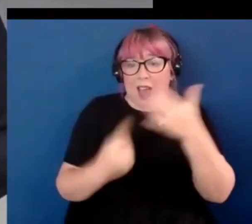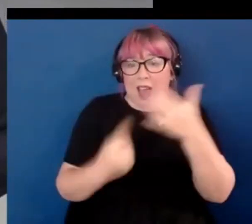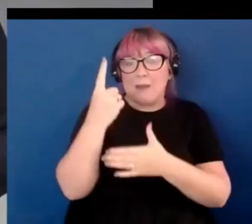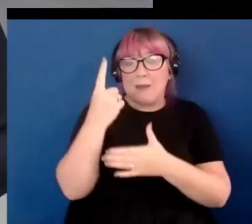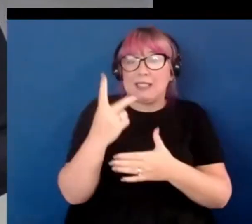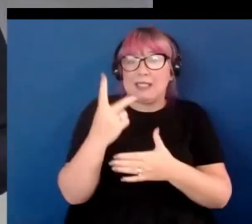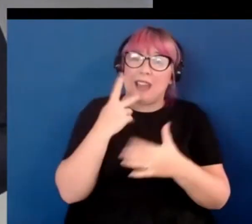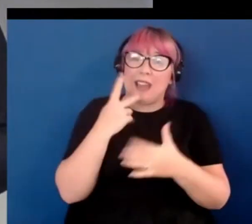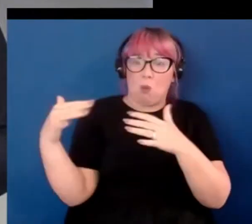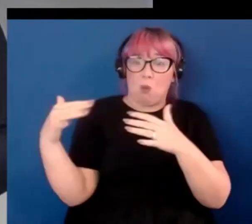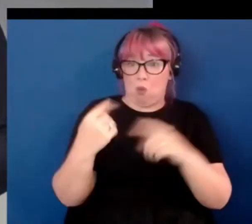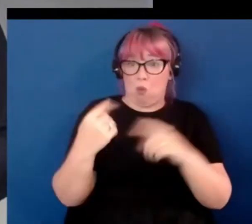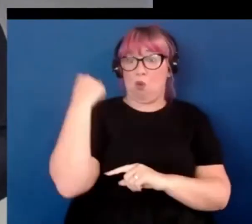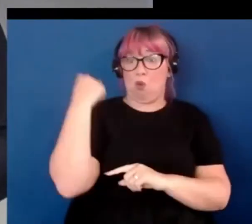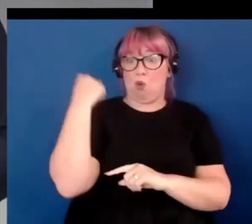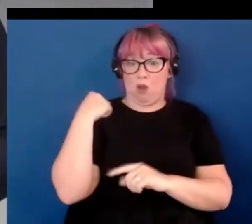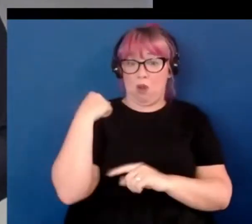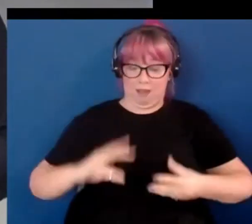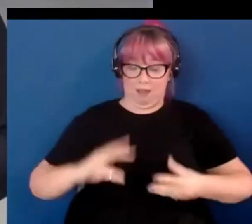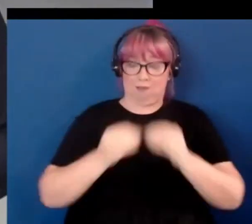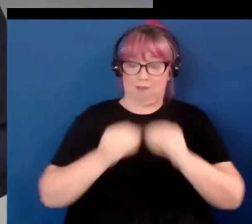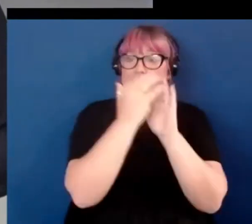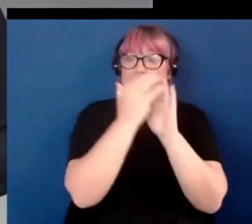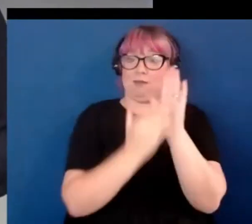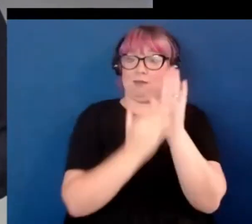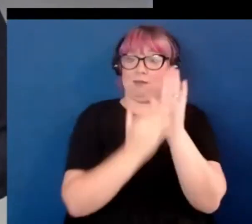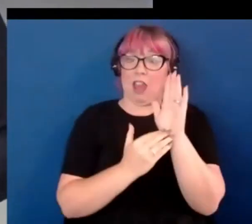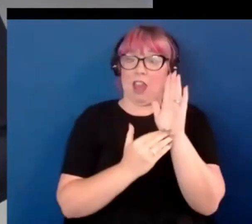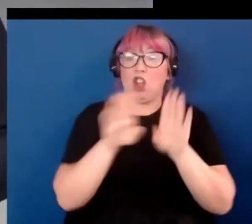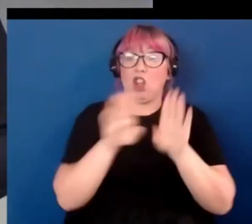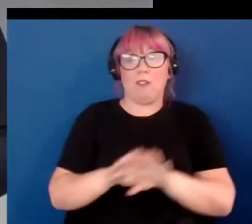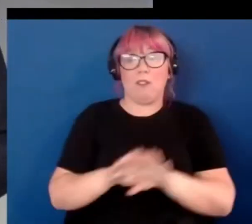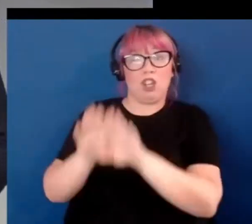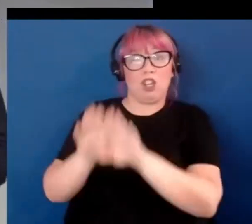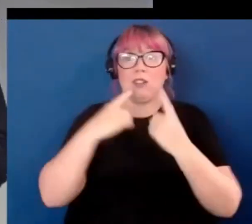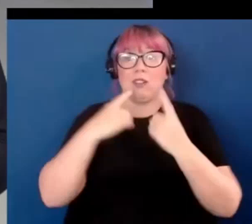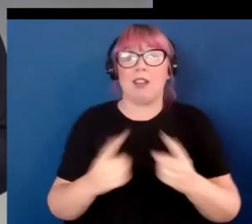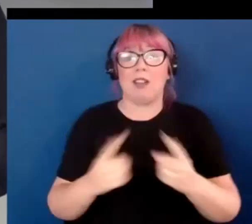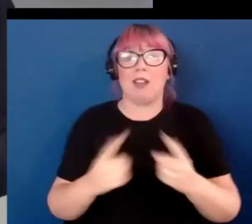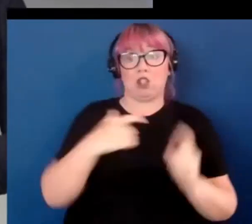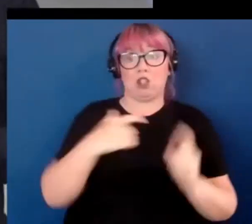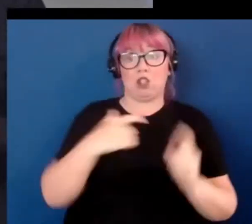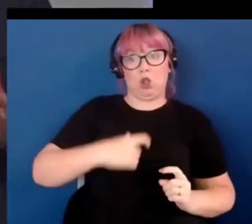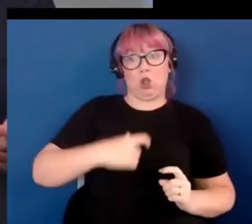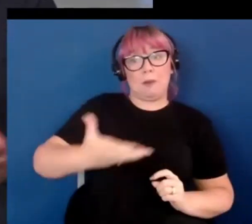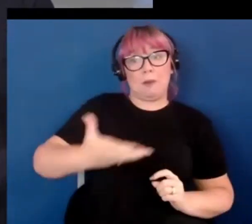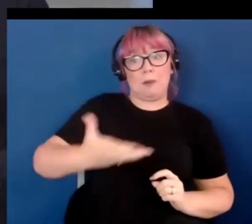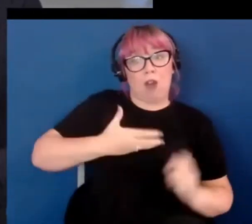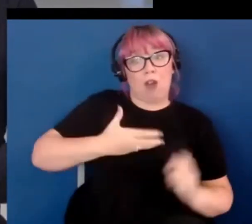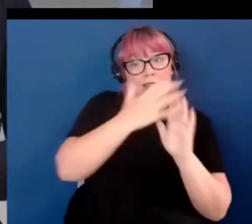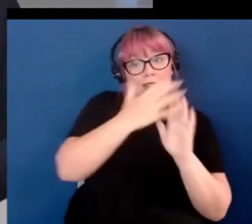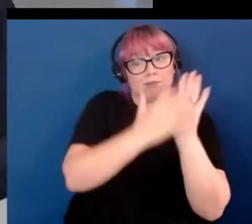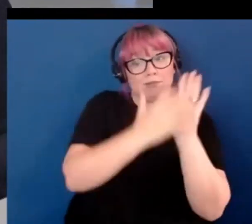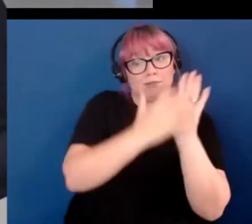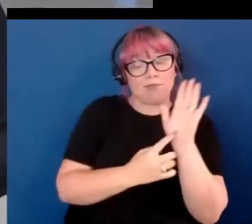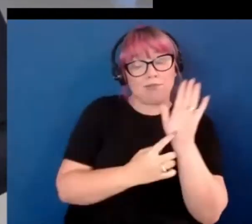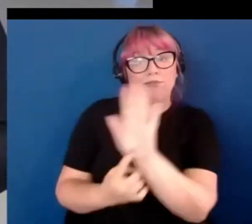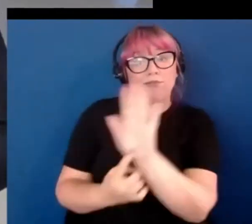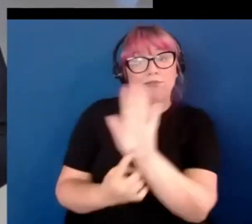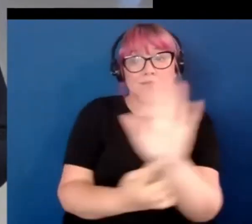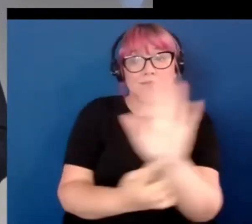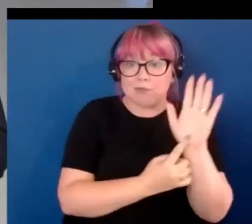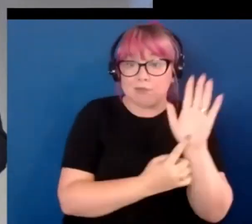Universal Declaration of Human Rights. They told the world in clear terms what we should have by